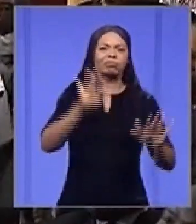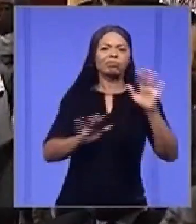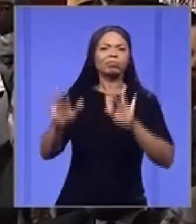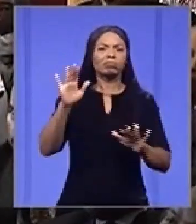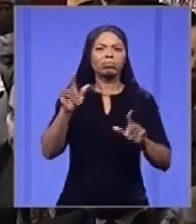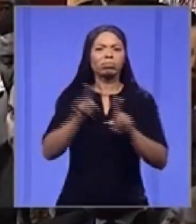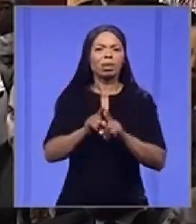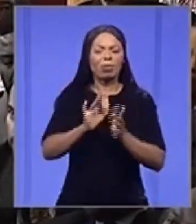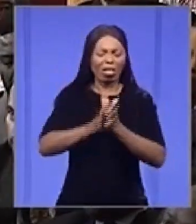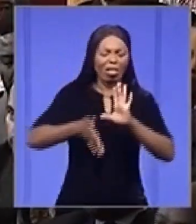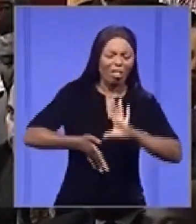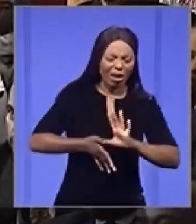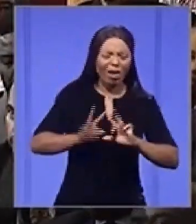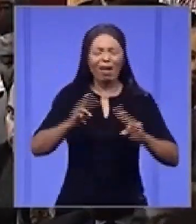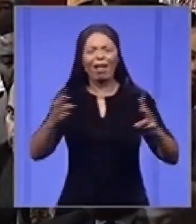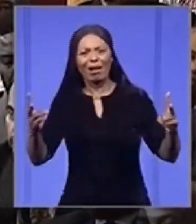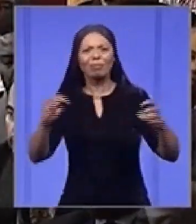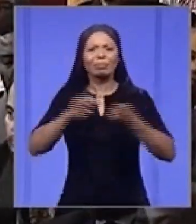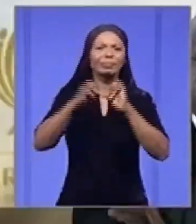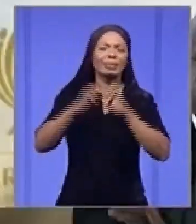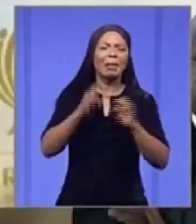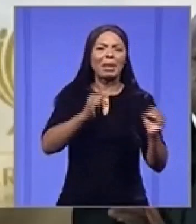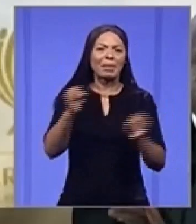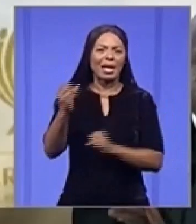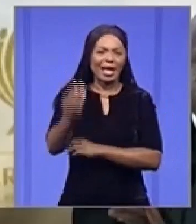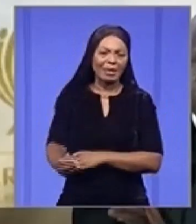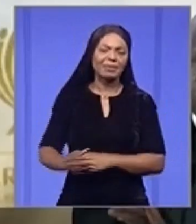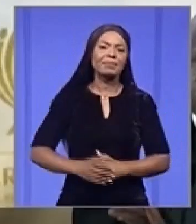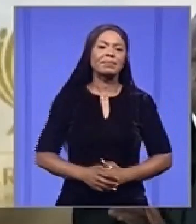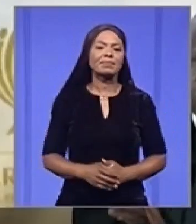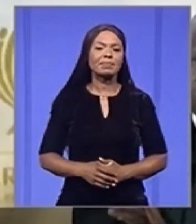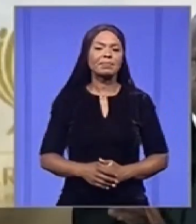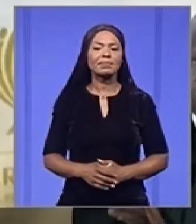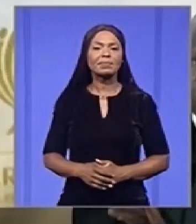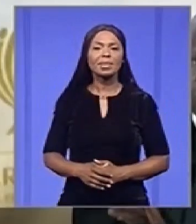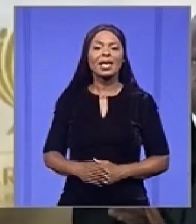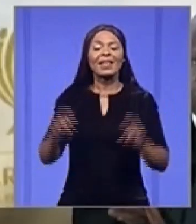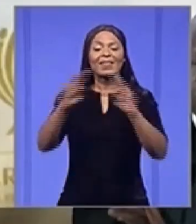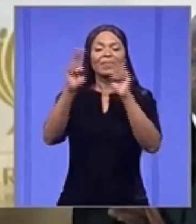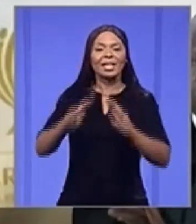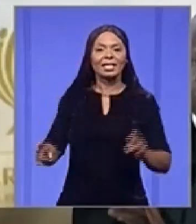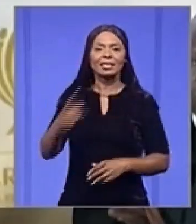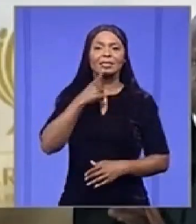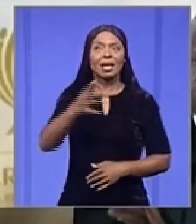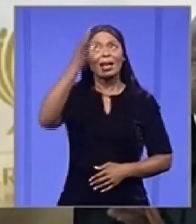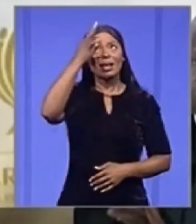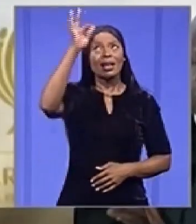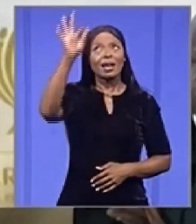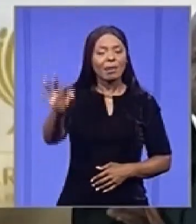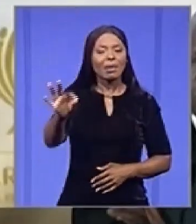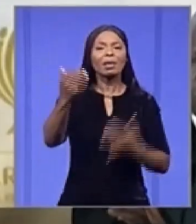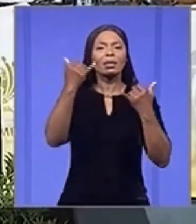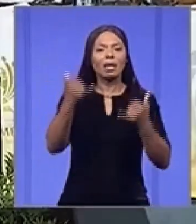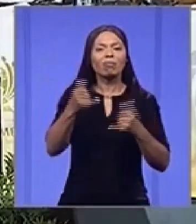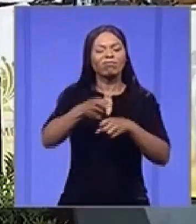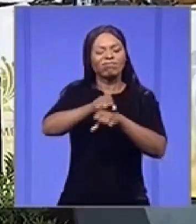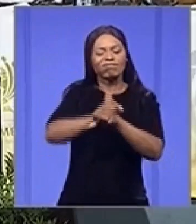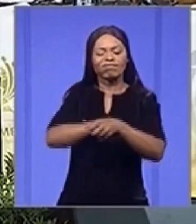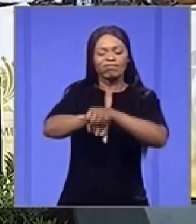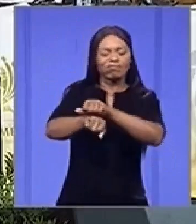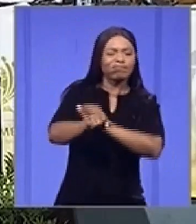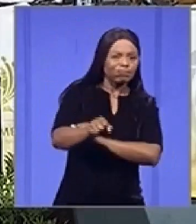sa rebola dintlha tse di maleba mo ntlheng ya nako e beilweng. Federation ya re puso e tla tshwanela ke go tsholetsa dikausu go